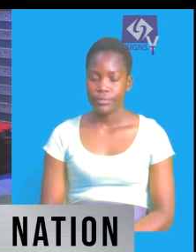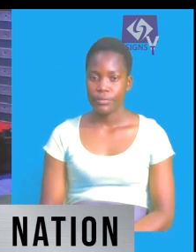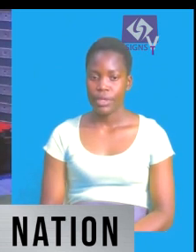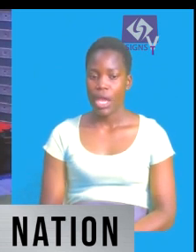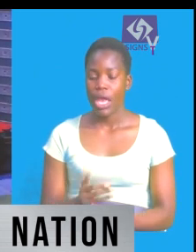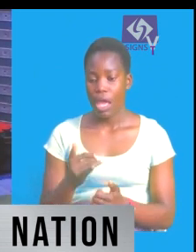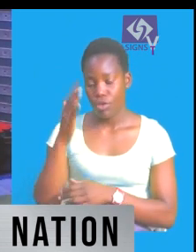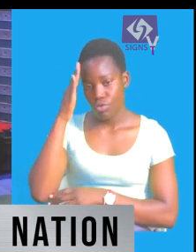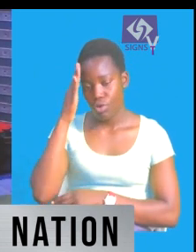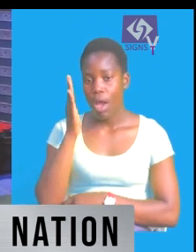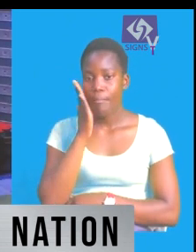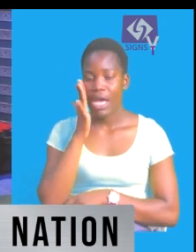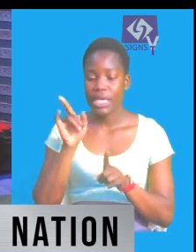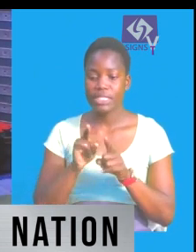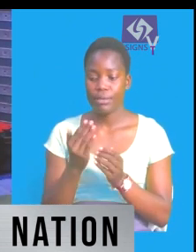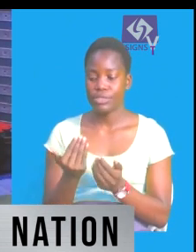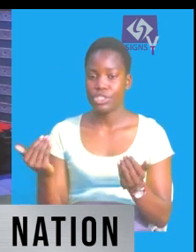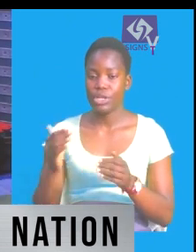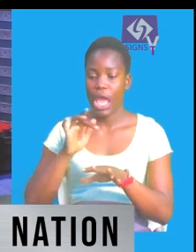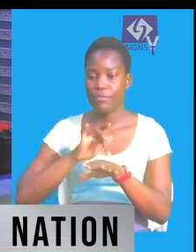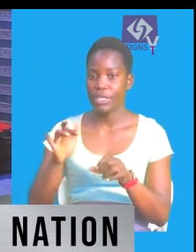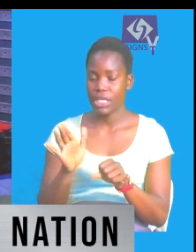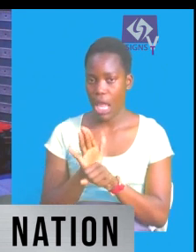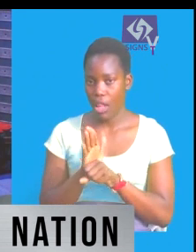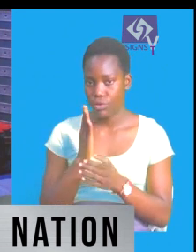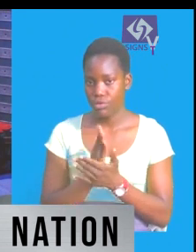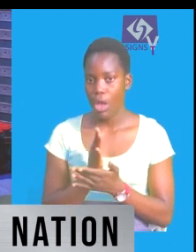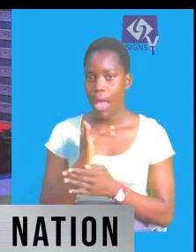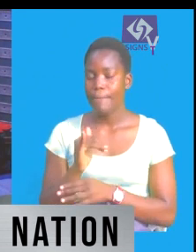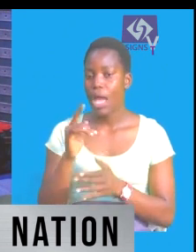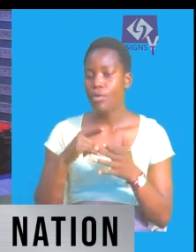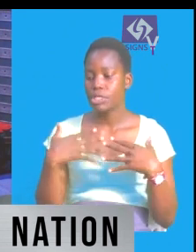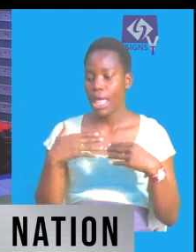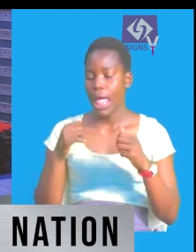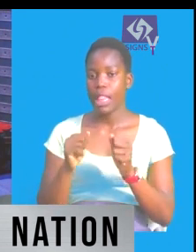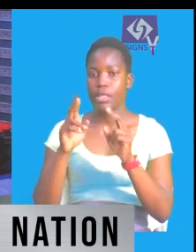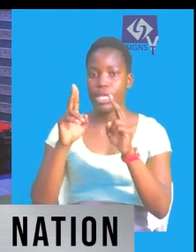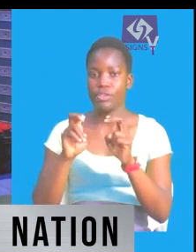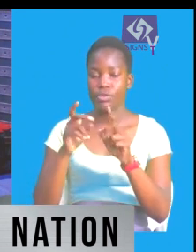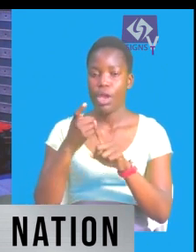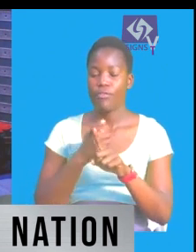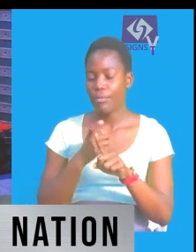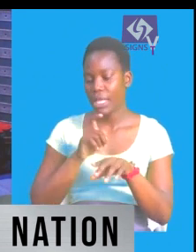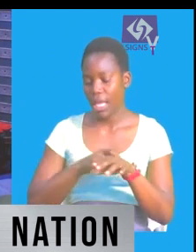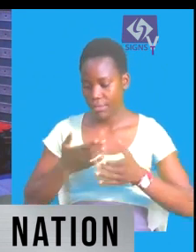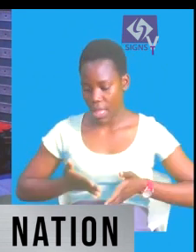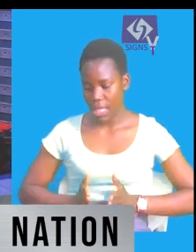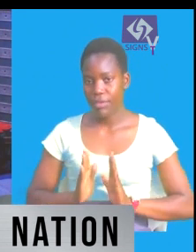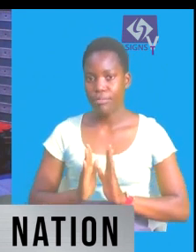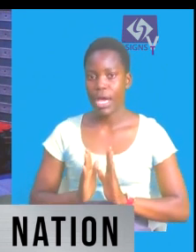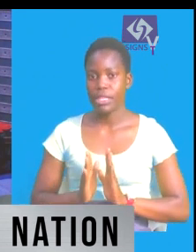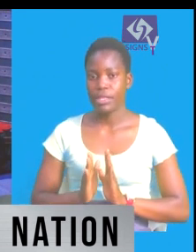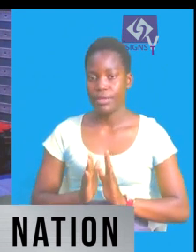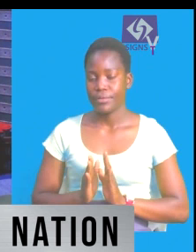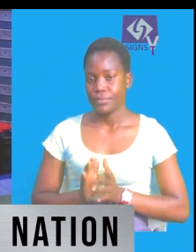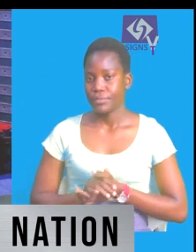mothers and children are affected very much by health issues, from giving birth in safe